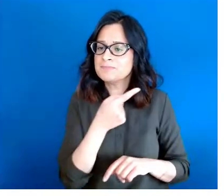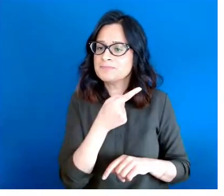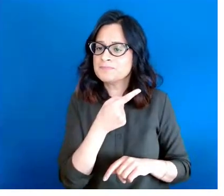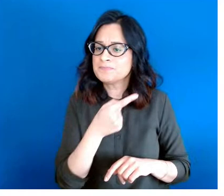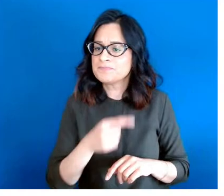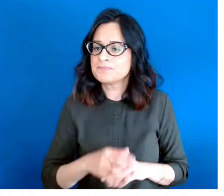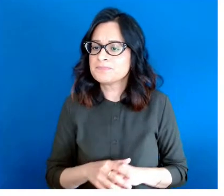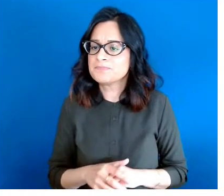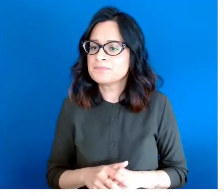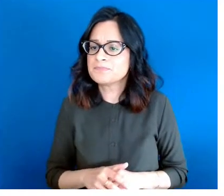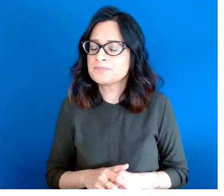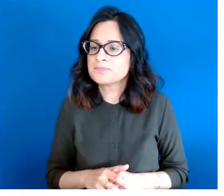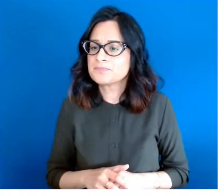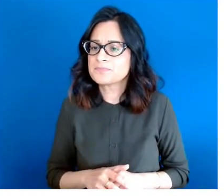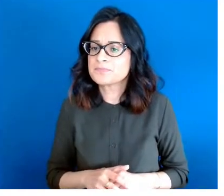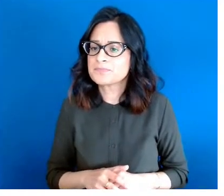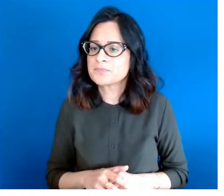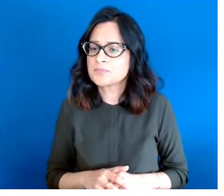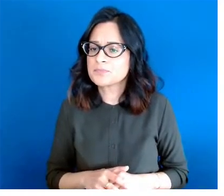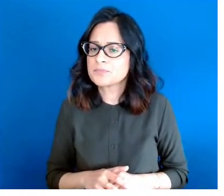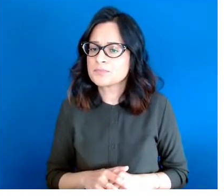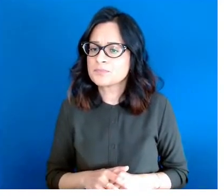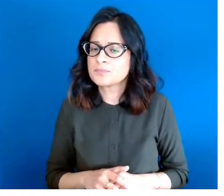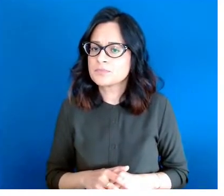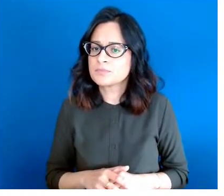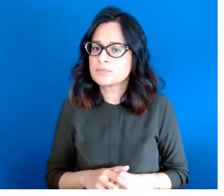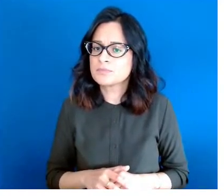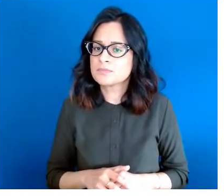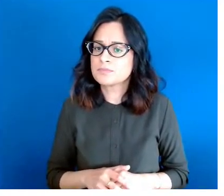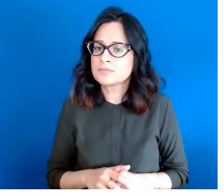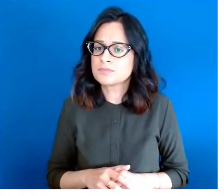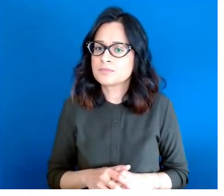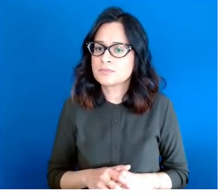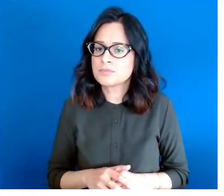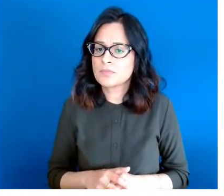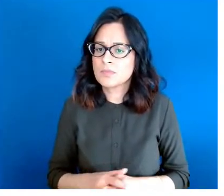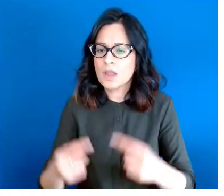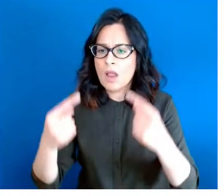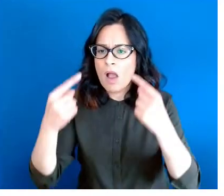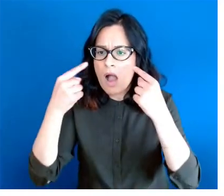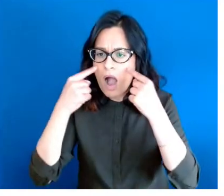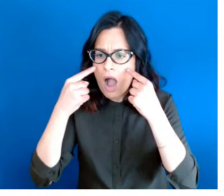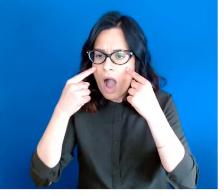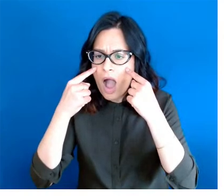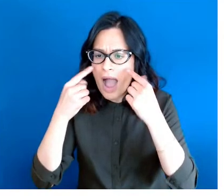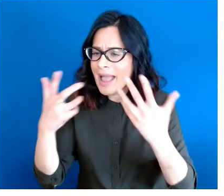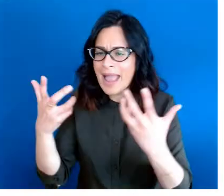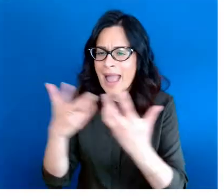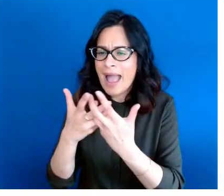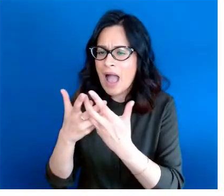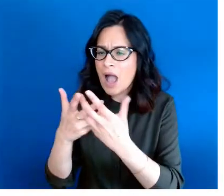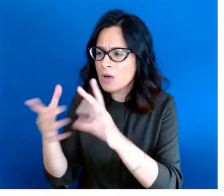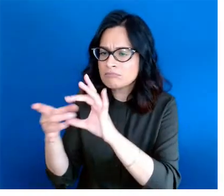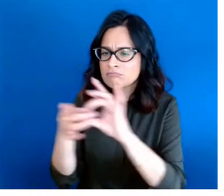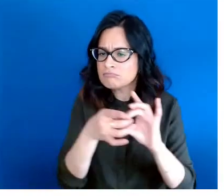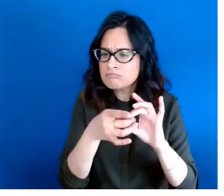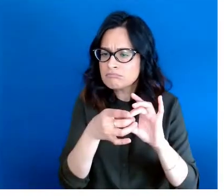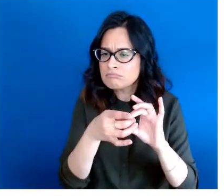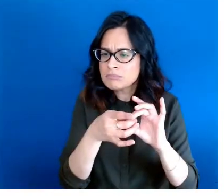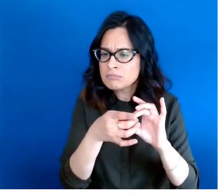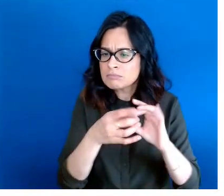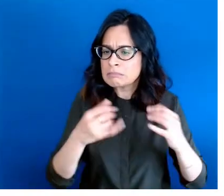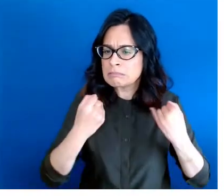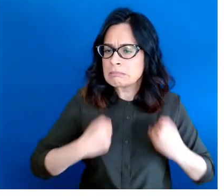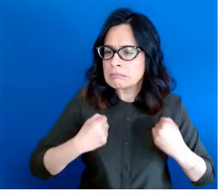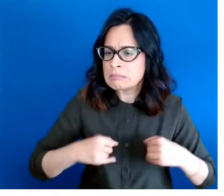If we're talking about ocular signs, so eye signs in allergic rhinitis, a common finding